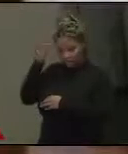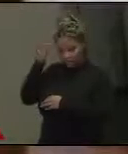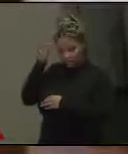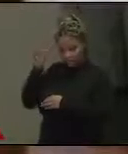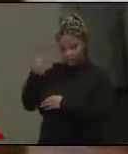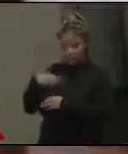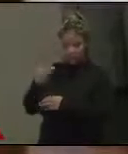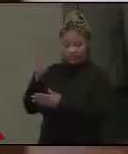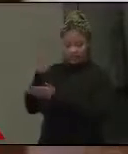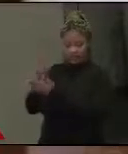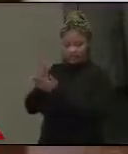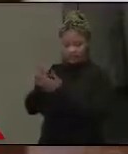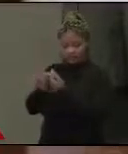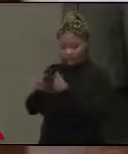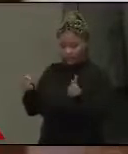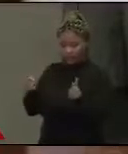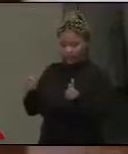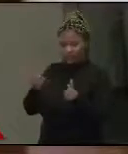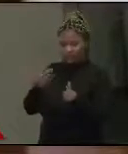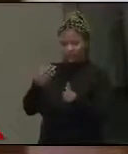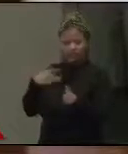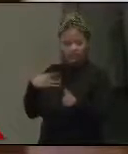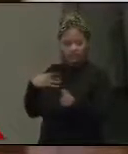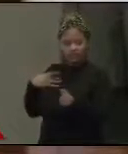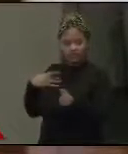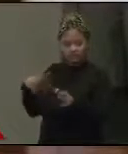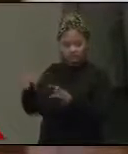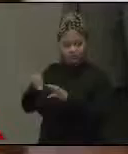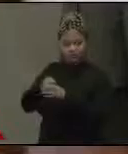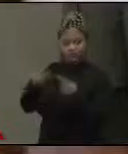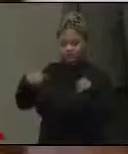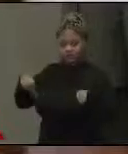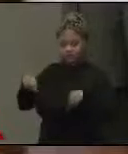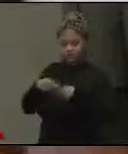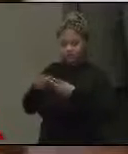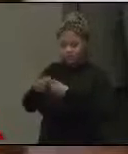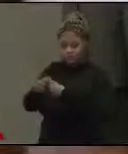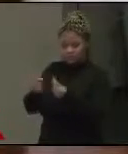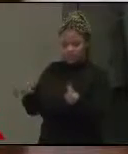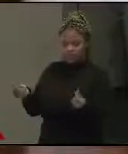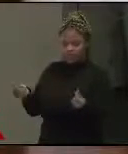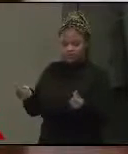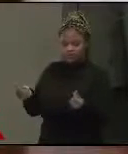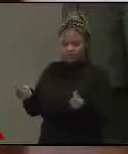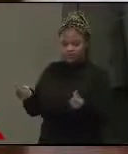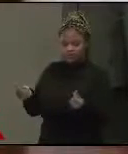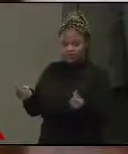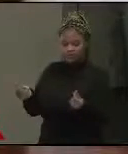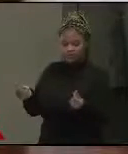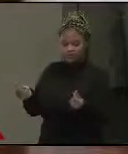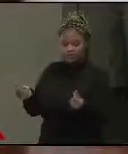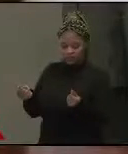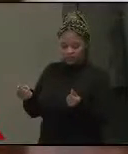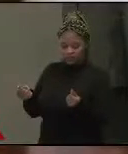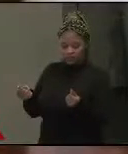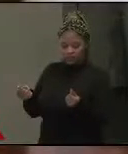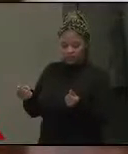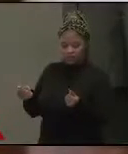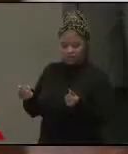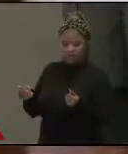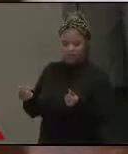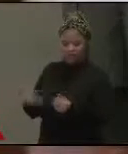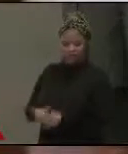we have committed ourselves to go empirical on every attempt to solve the